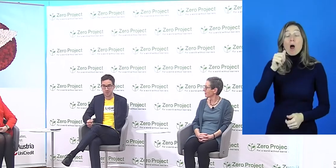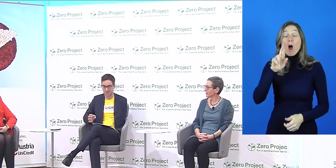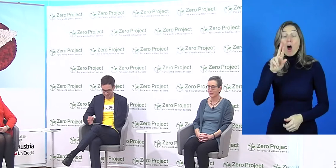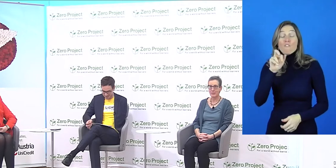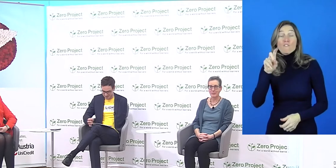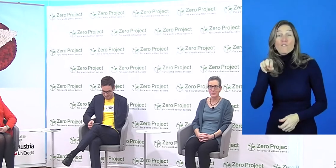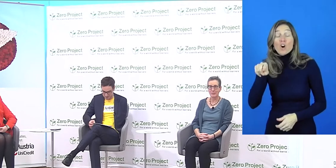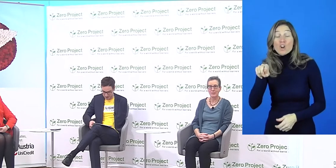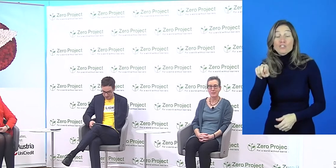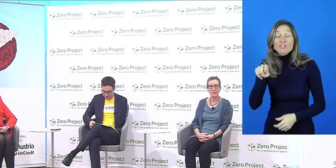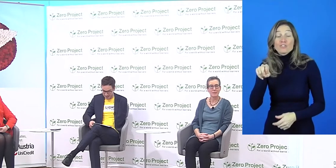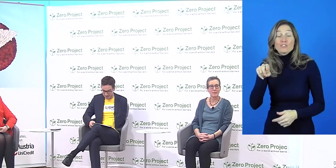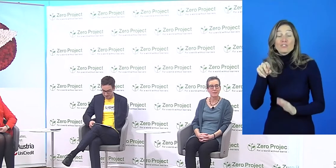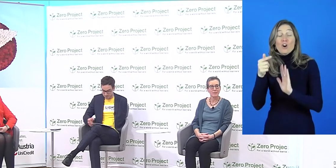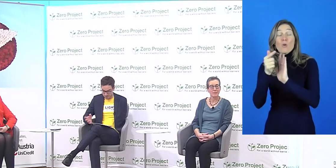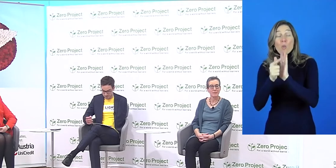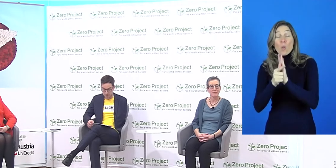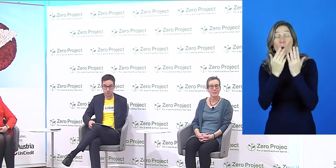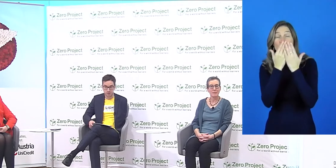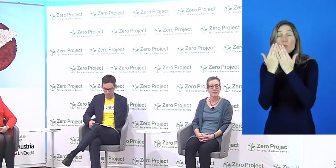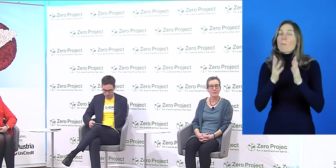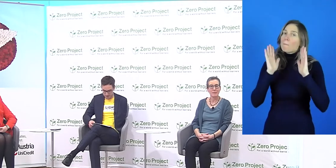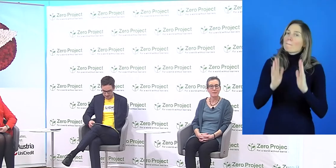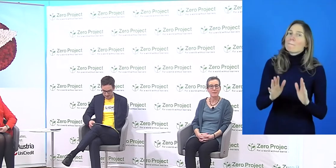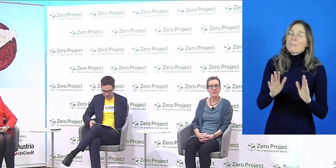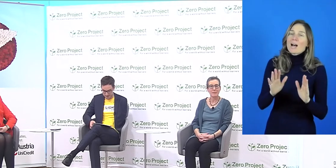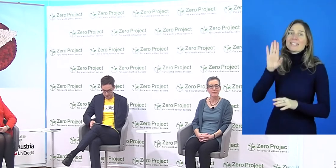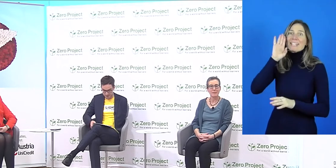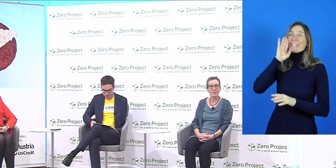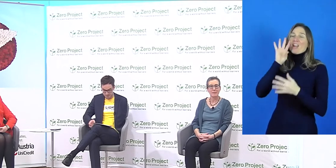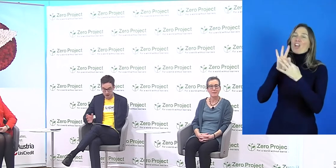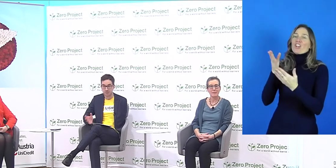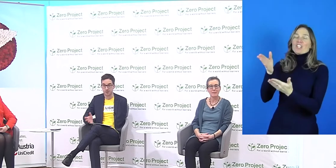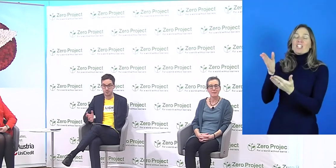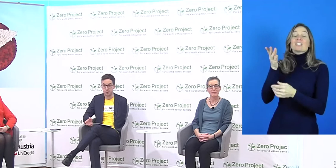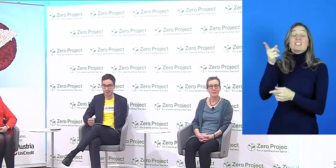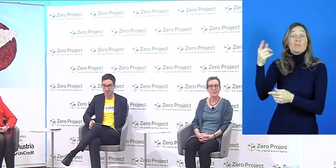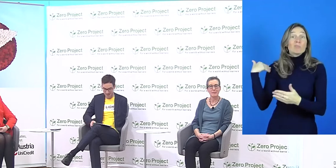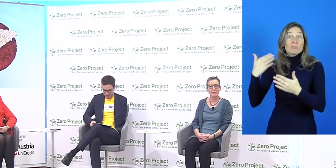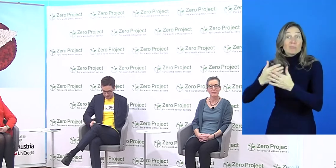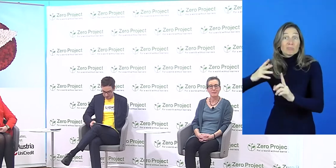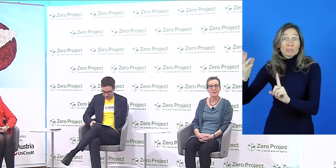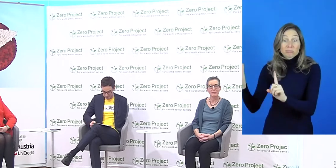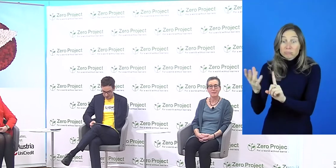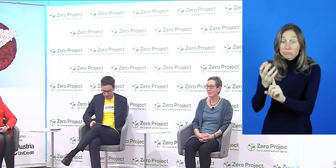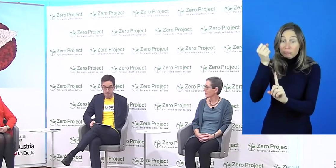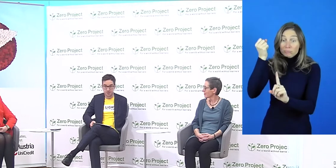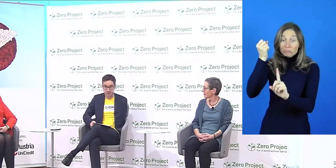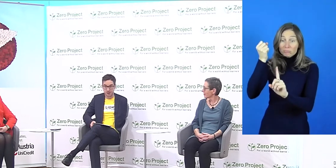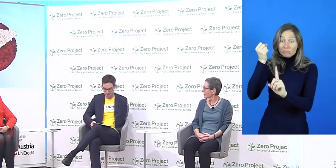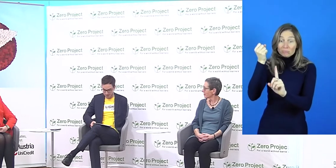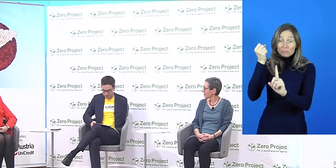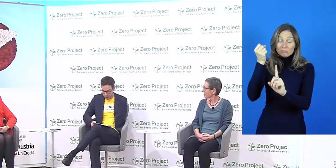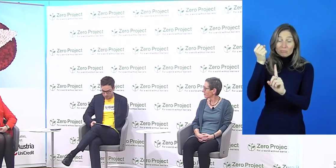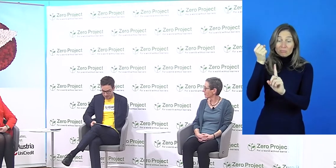you should hear about. And as most of you will know, she has since achieved much more than just